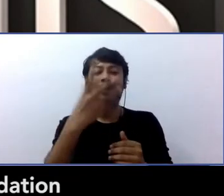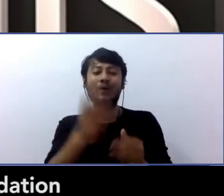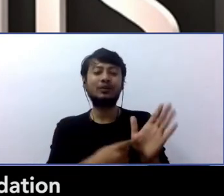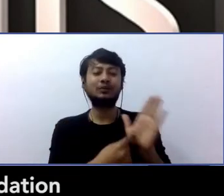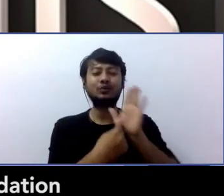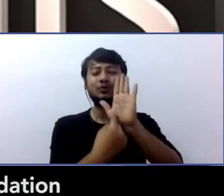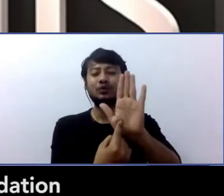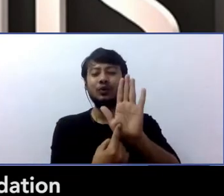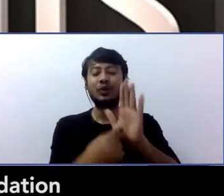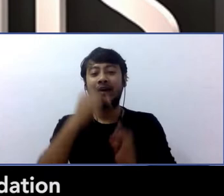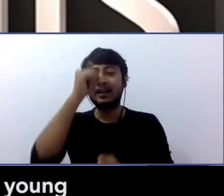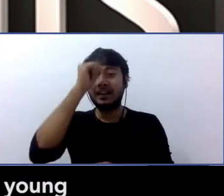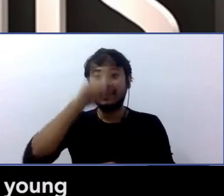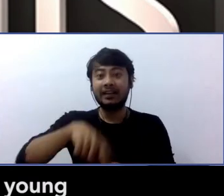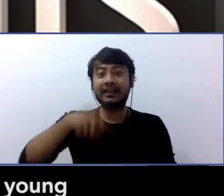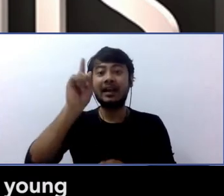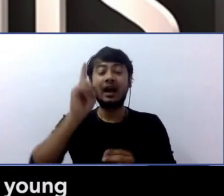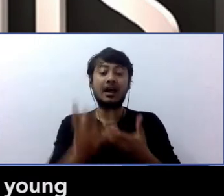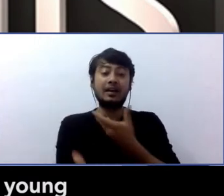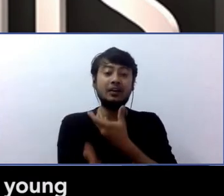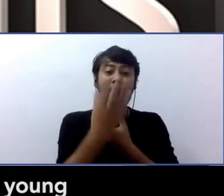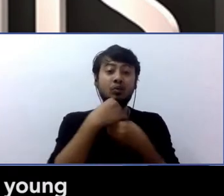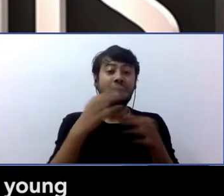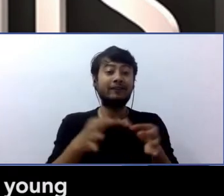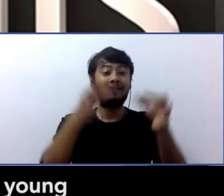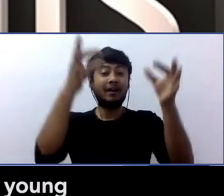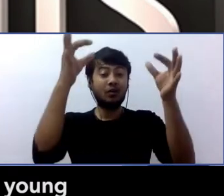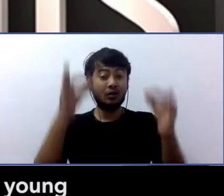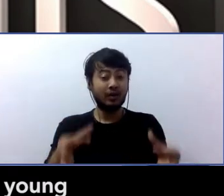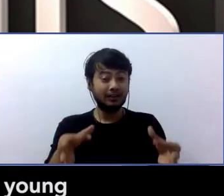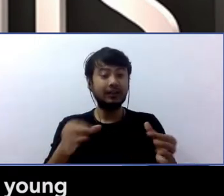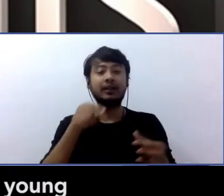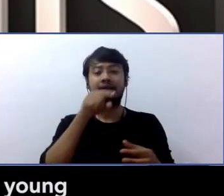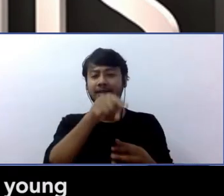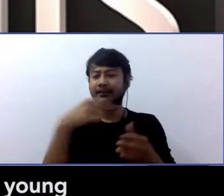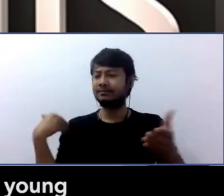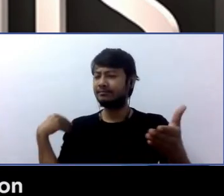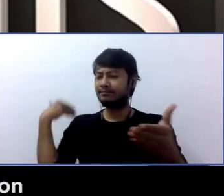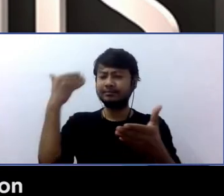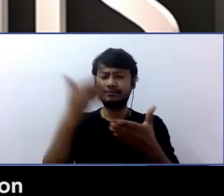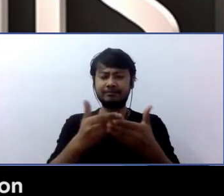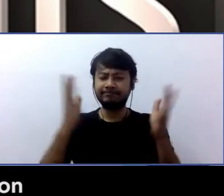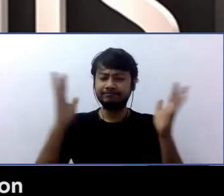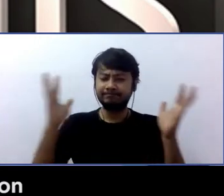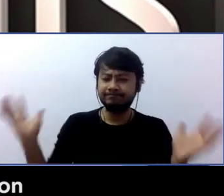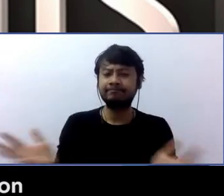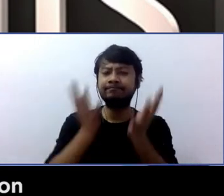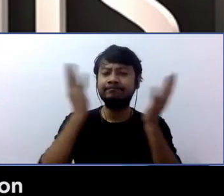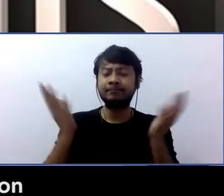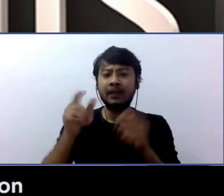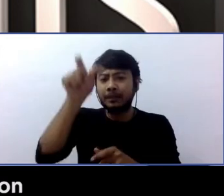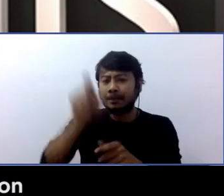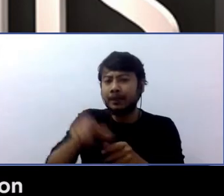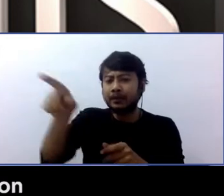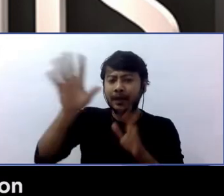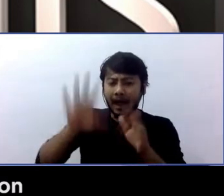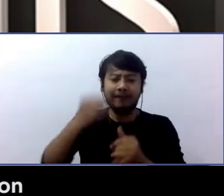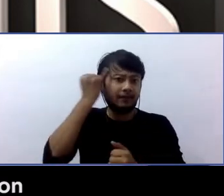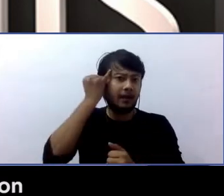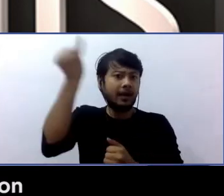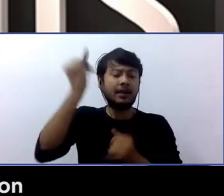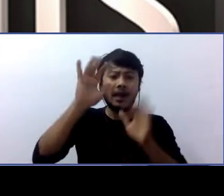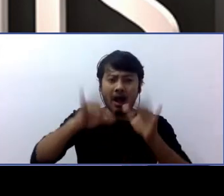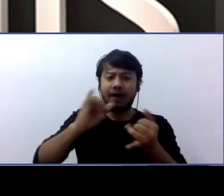India Inclusion Foundation had been driving to offer a platform for our young social innovators in the space of